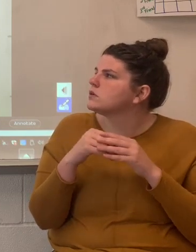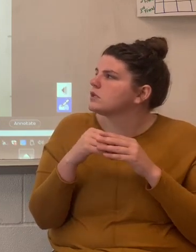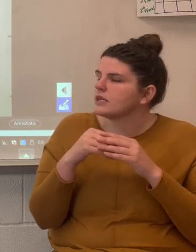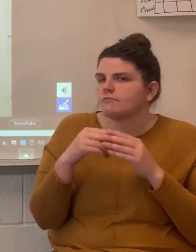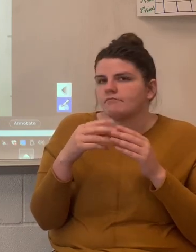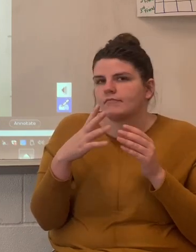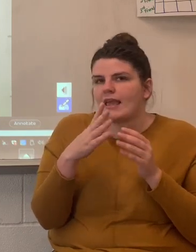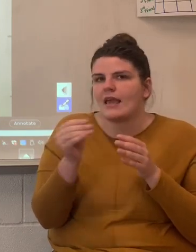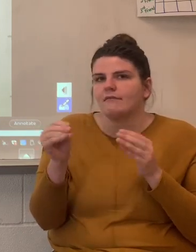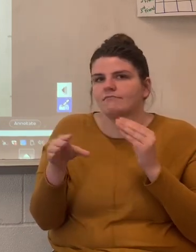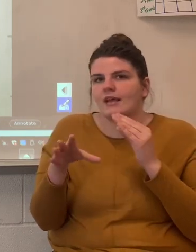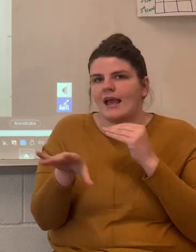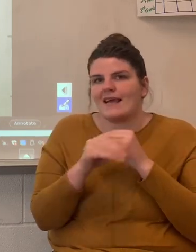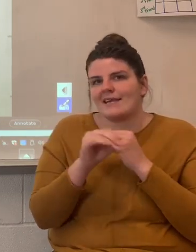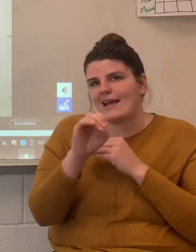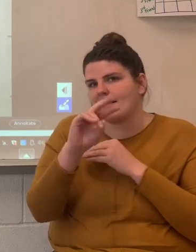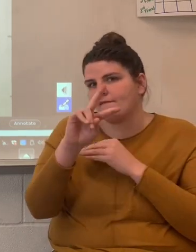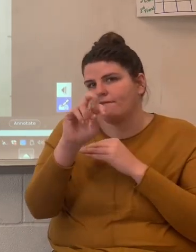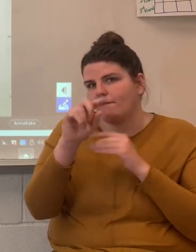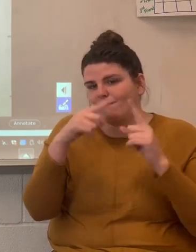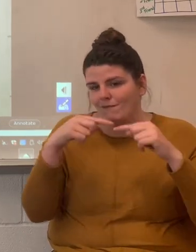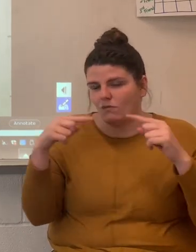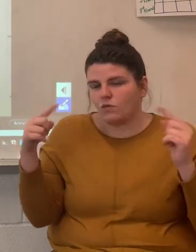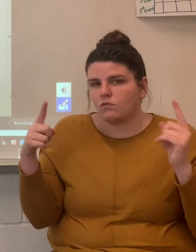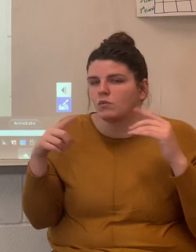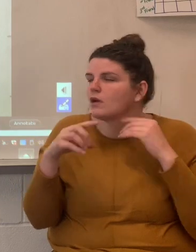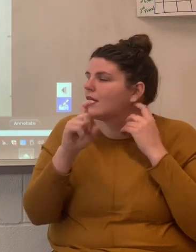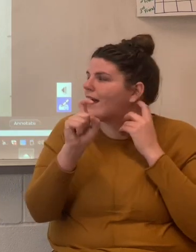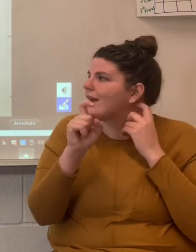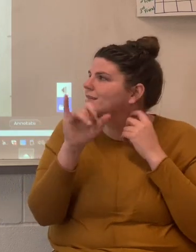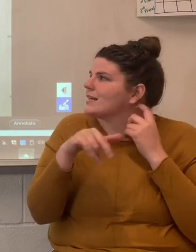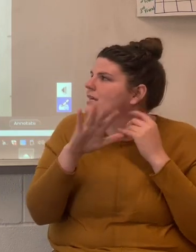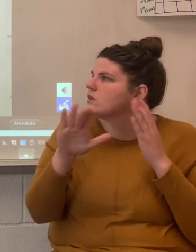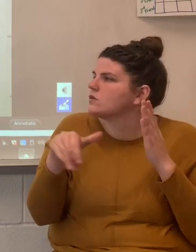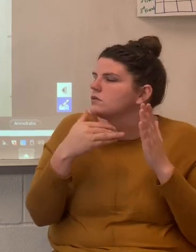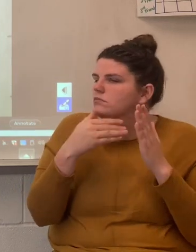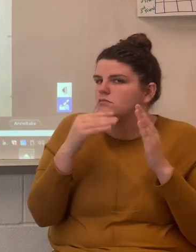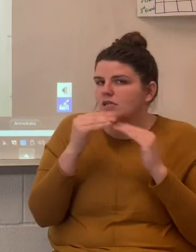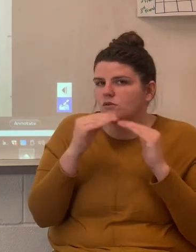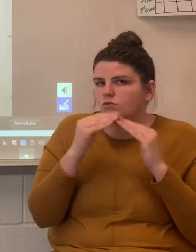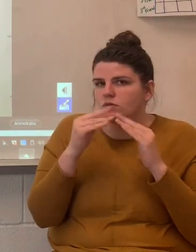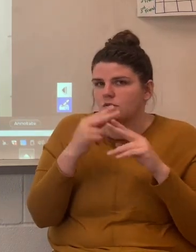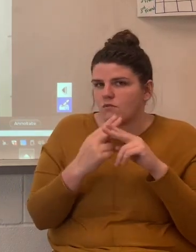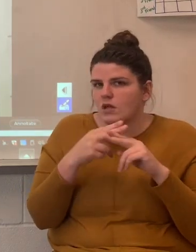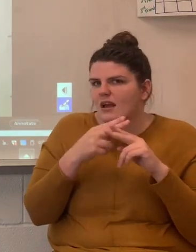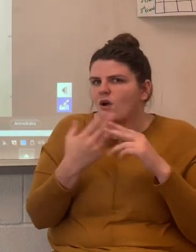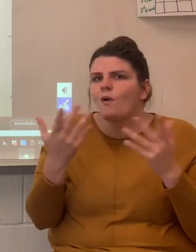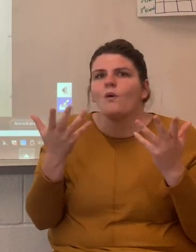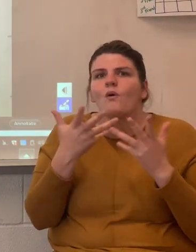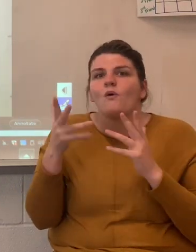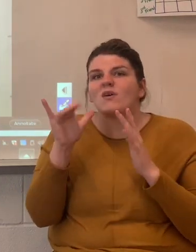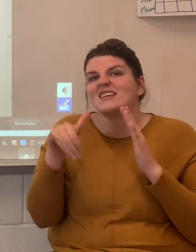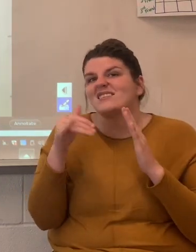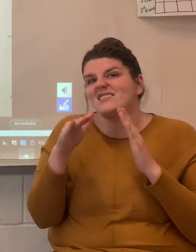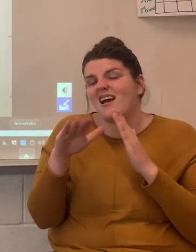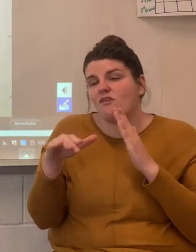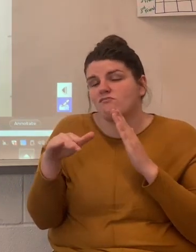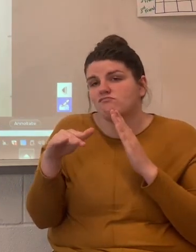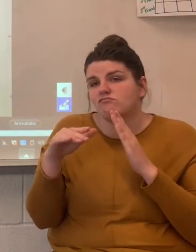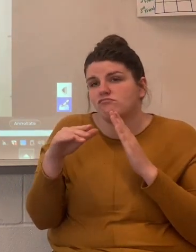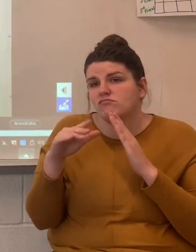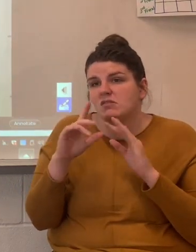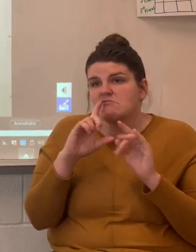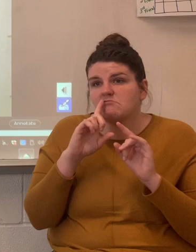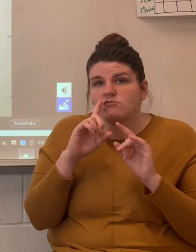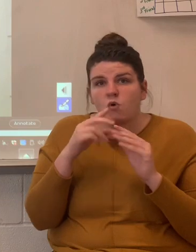x, because x is our total pounds. That's all they wanted to see us do. Now down here, what is that total weight? So now we have to solve for